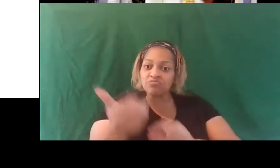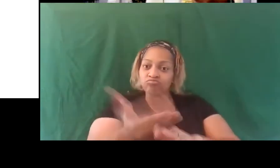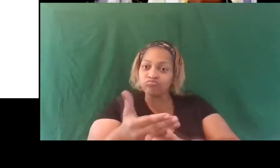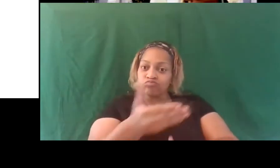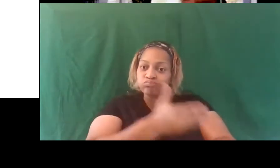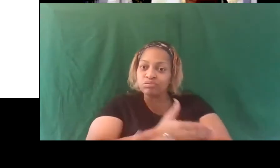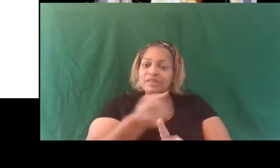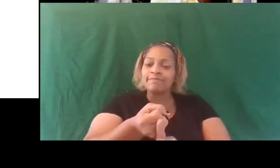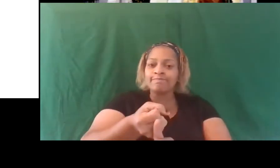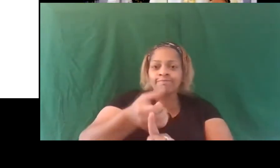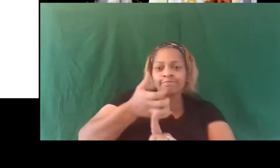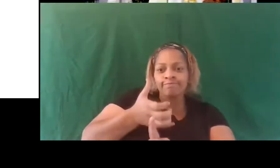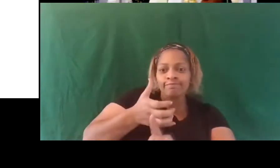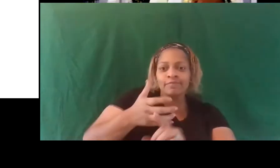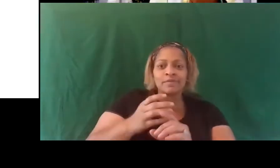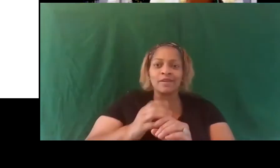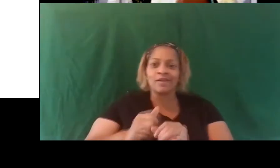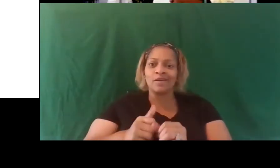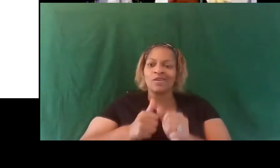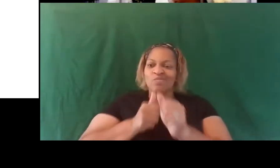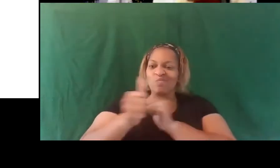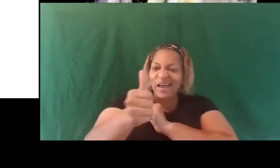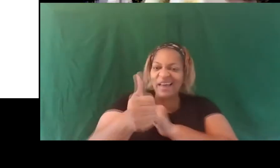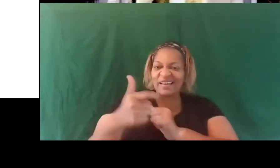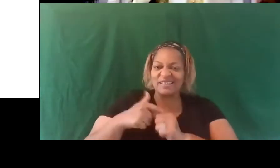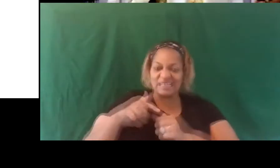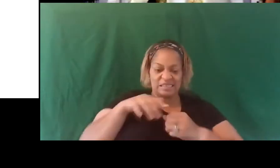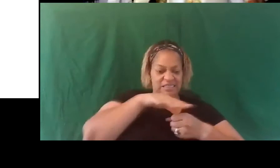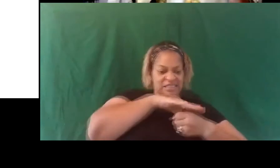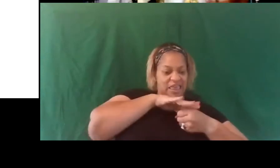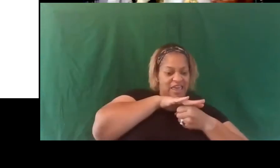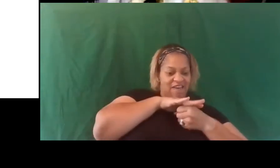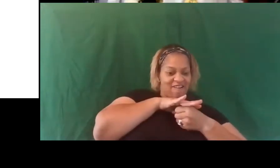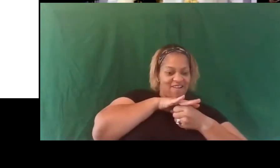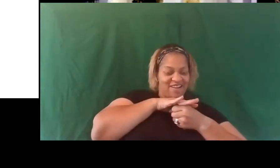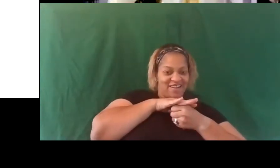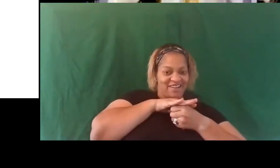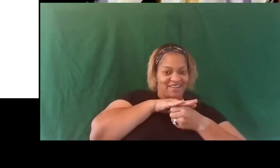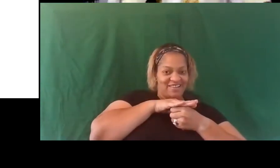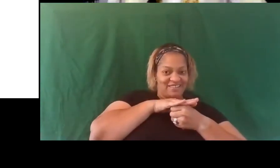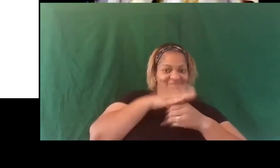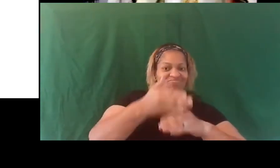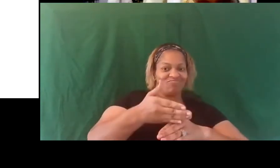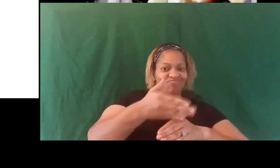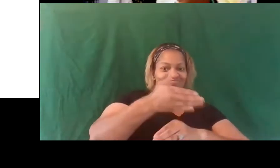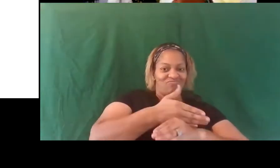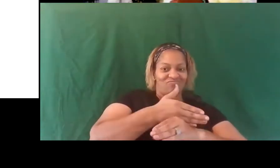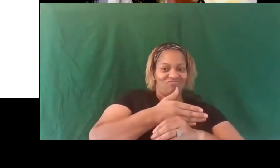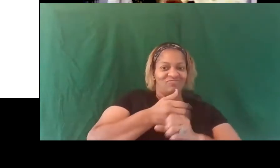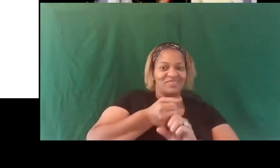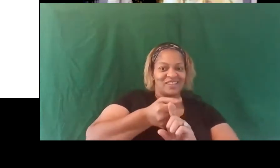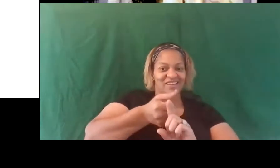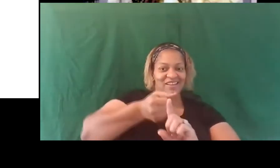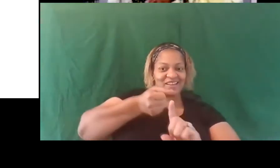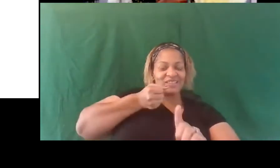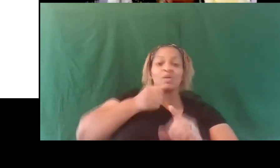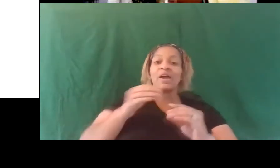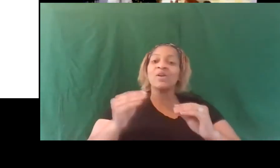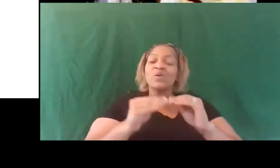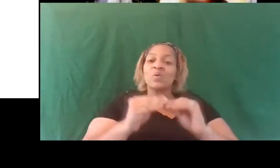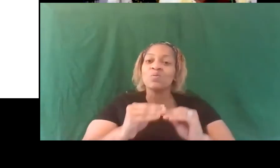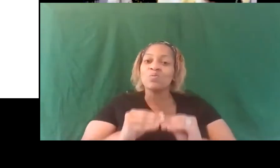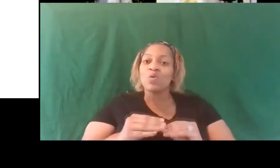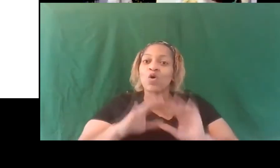the confines of what I thought I was to become something greater in my understanding. Then there's